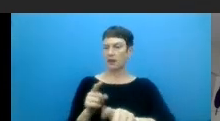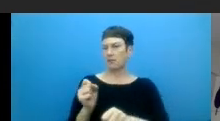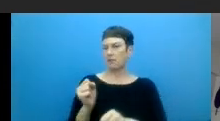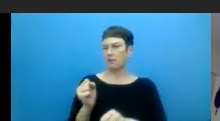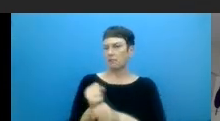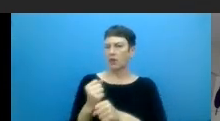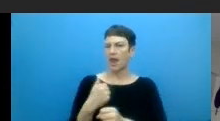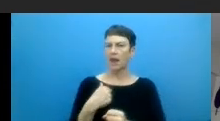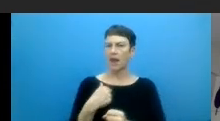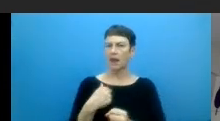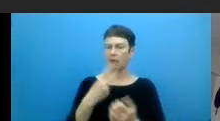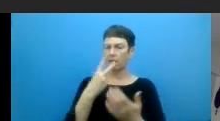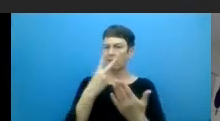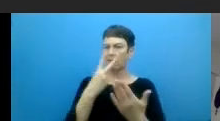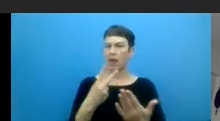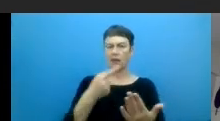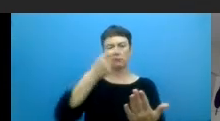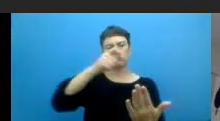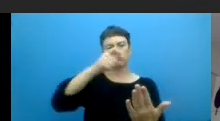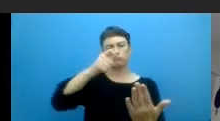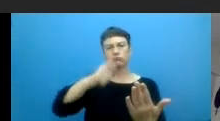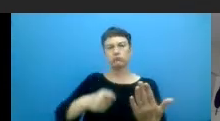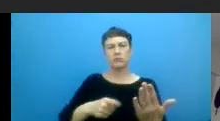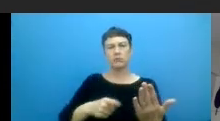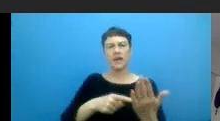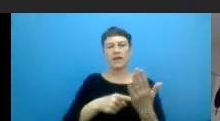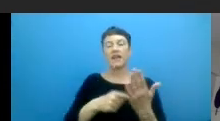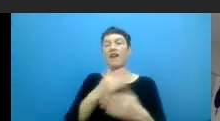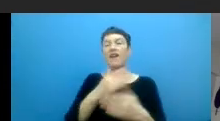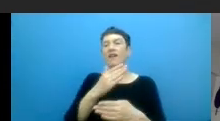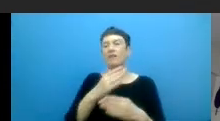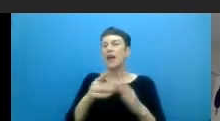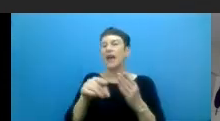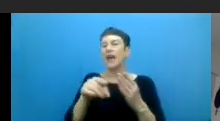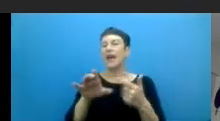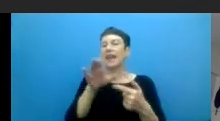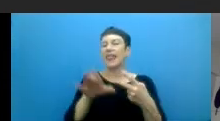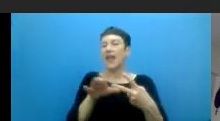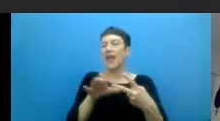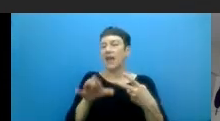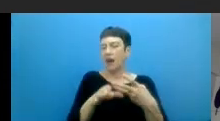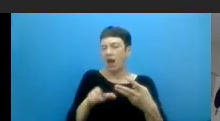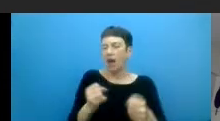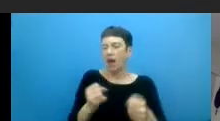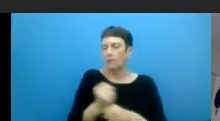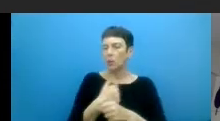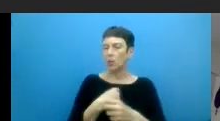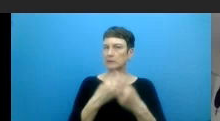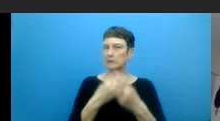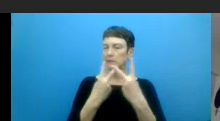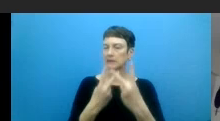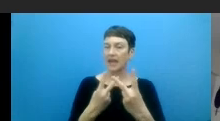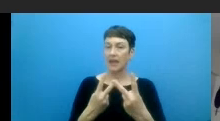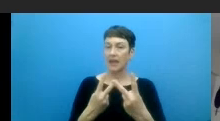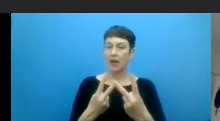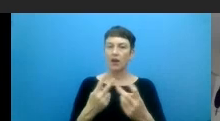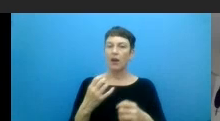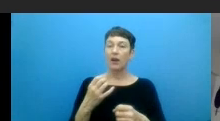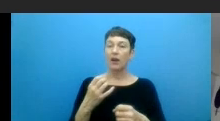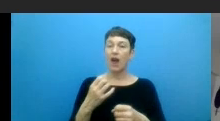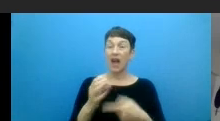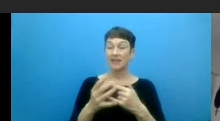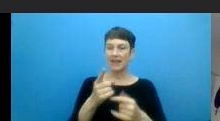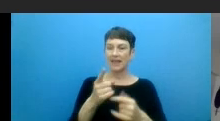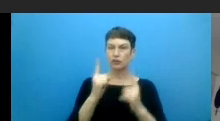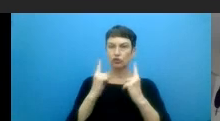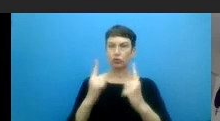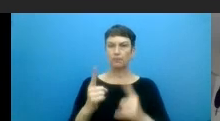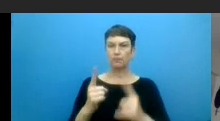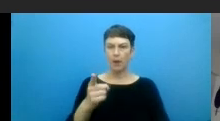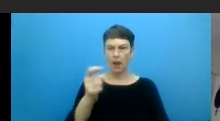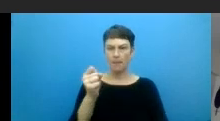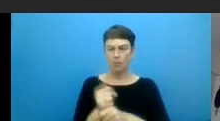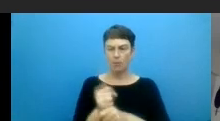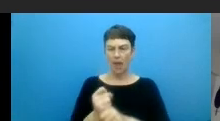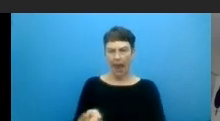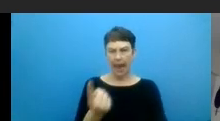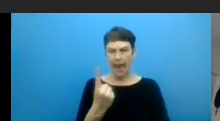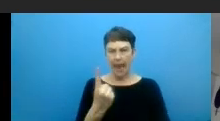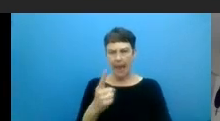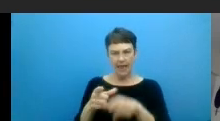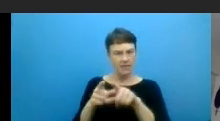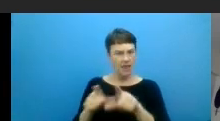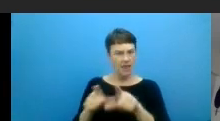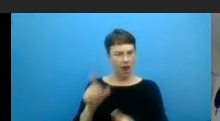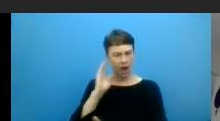worksheet assessment criteria that was mentioned, it's something that keeping to one language is something that can be quite difficult in